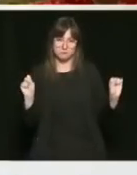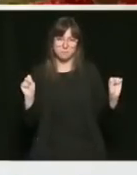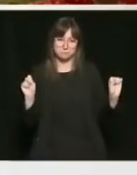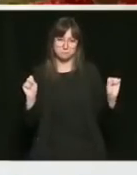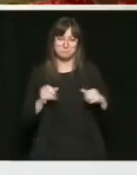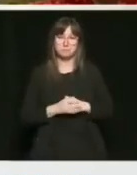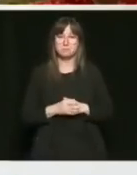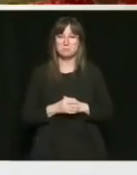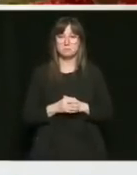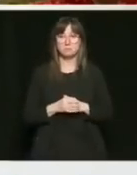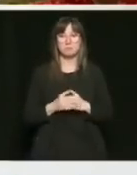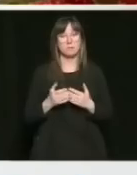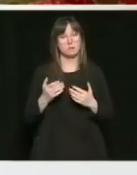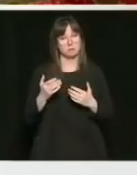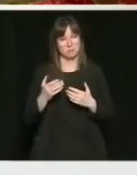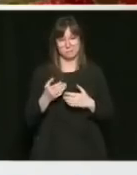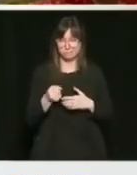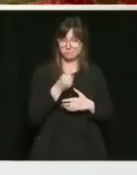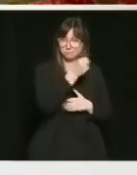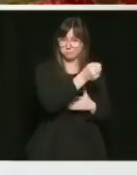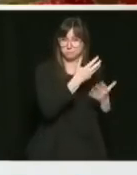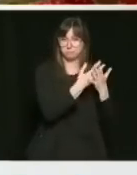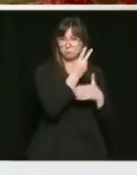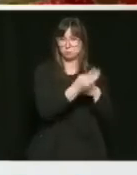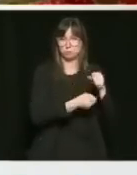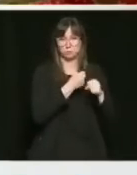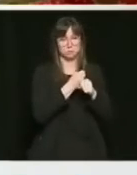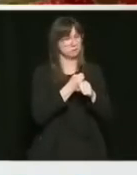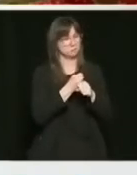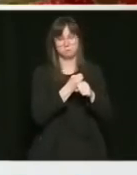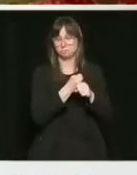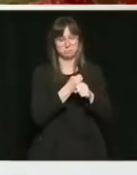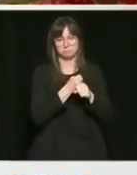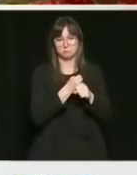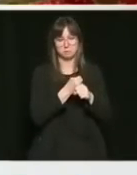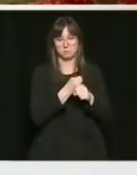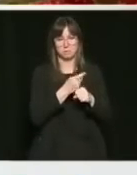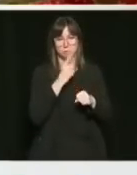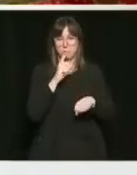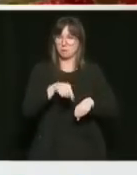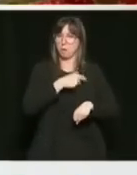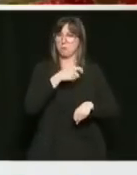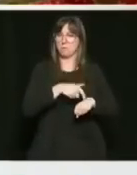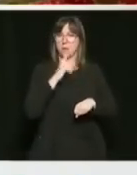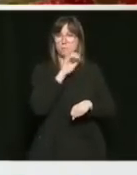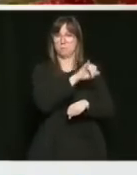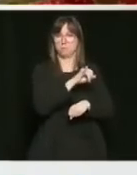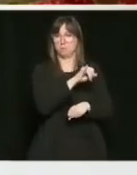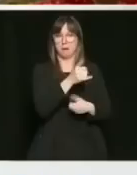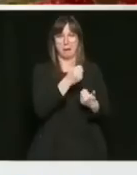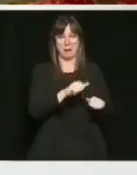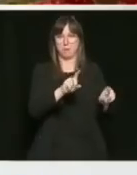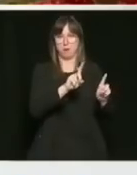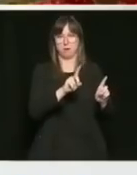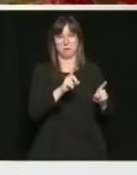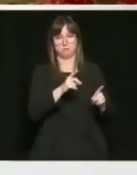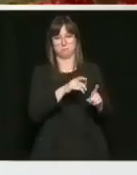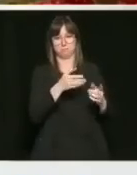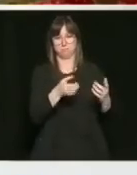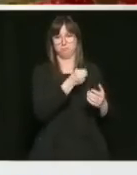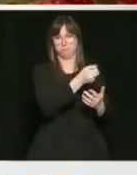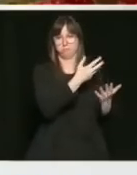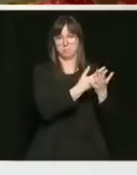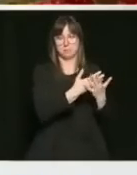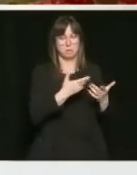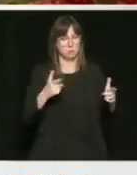two Michaels. 2 years away is much too long to be imprisoned in China or anywhere. We will continue to do everything in our power to